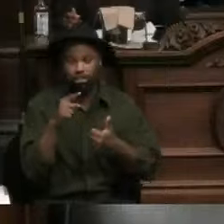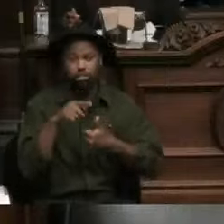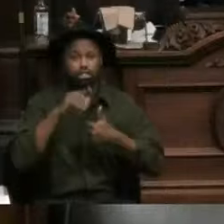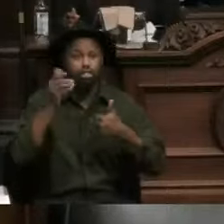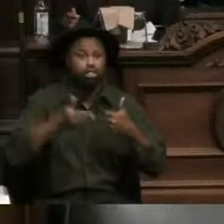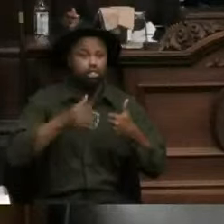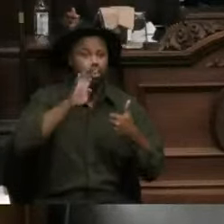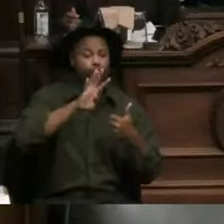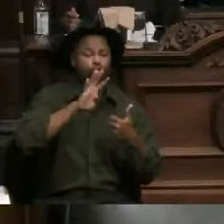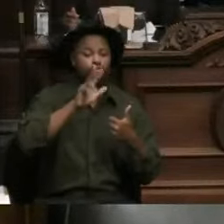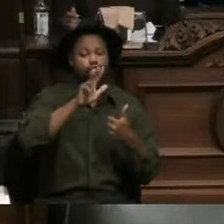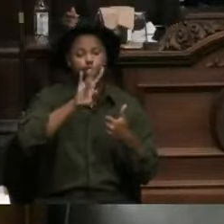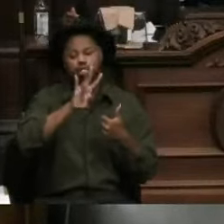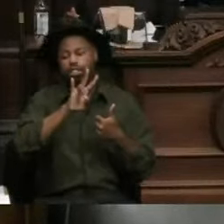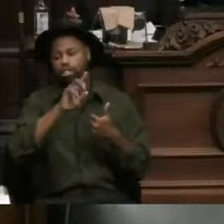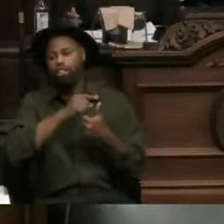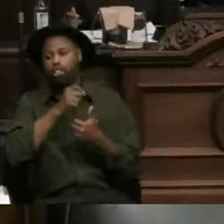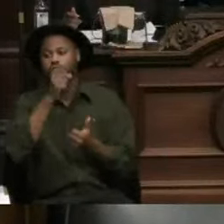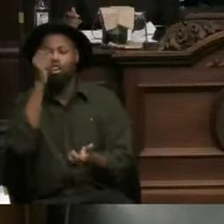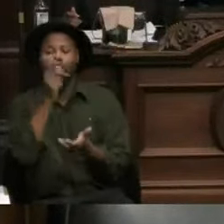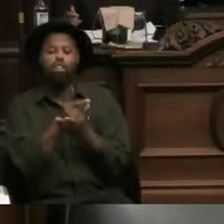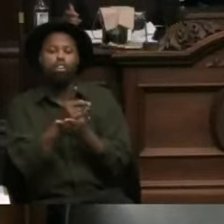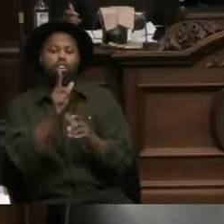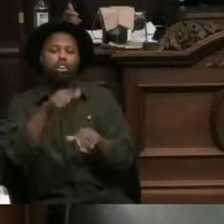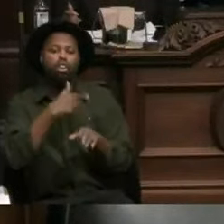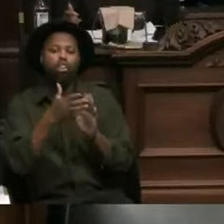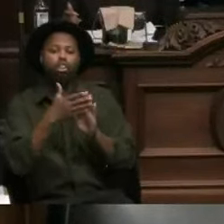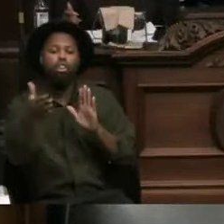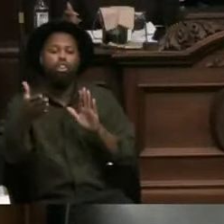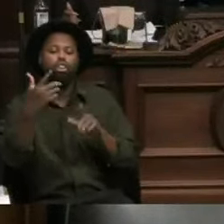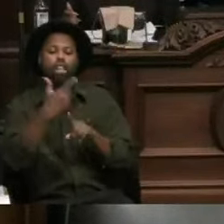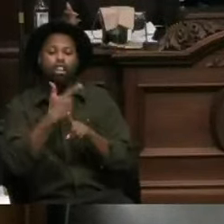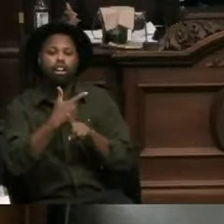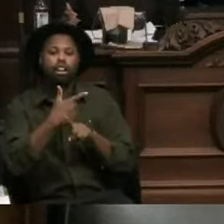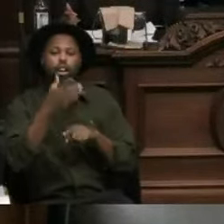Introductory number 437, authorizing long-term lease of a portion of